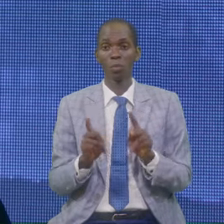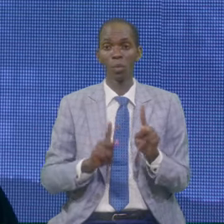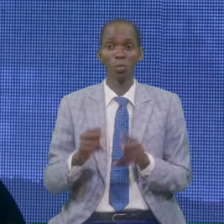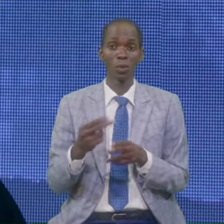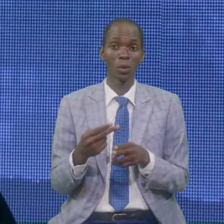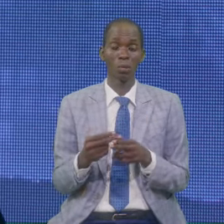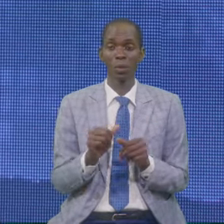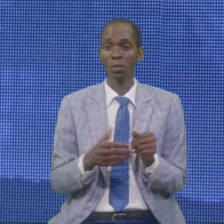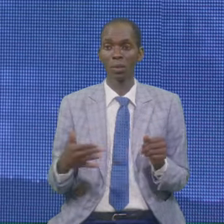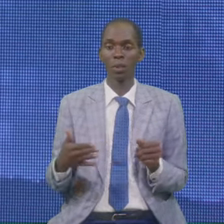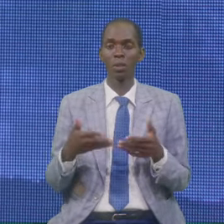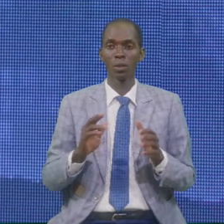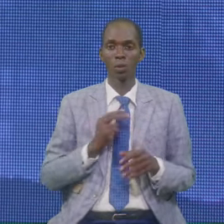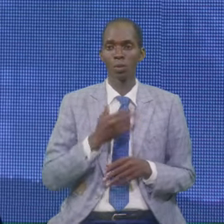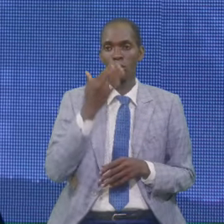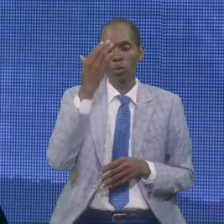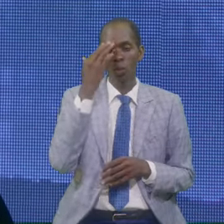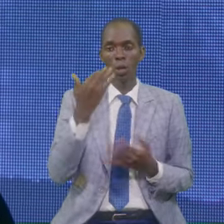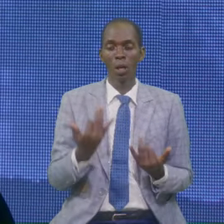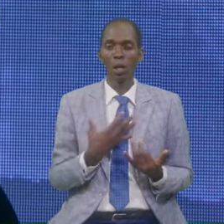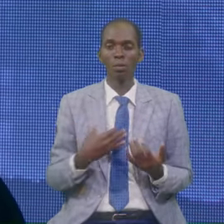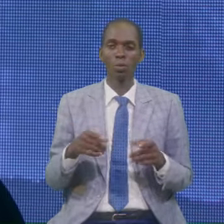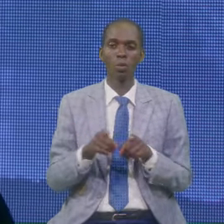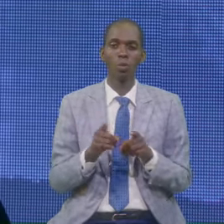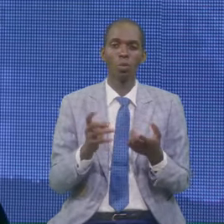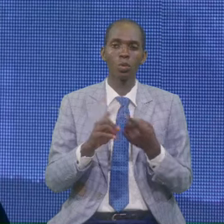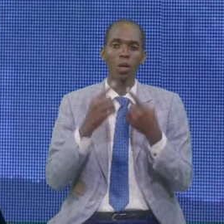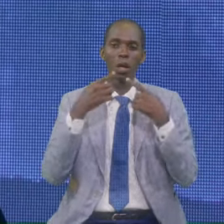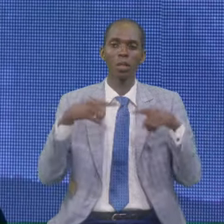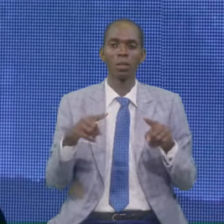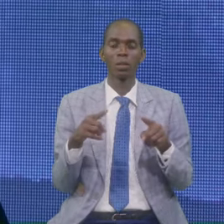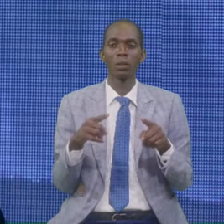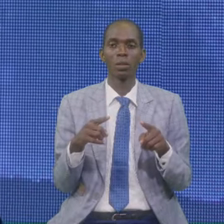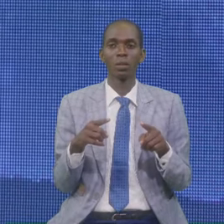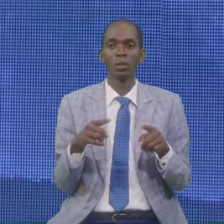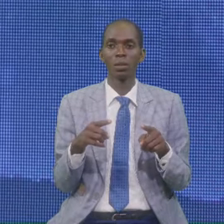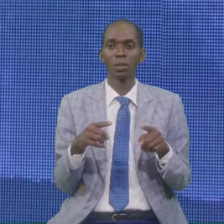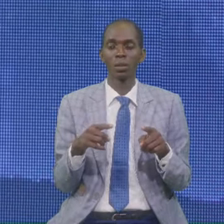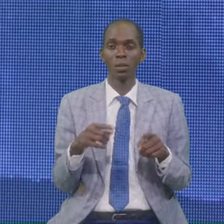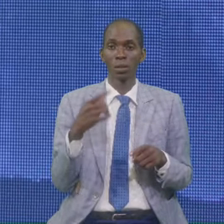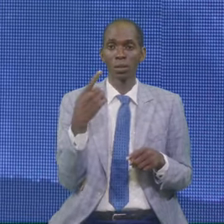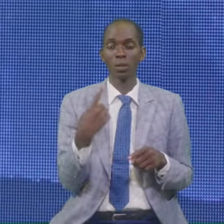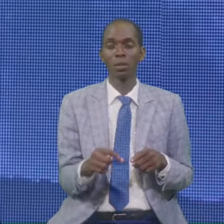I want to also announce Alpha Location Believers Banquet